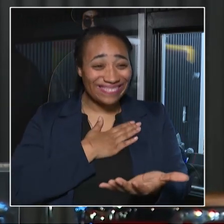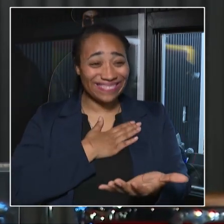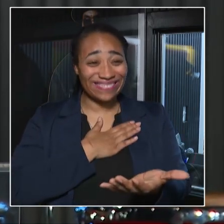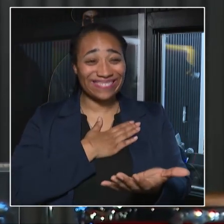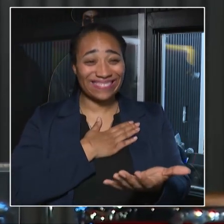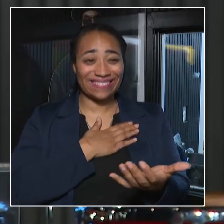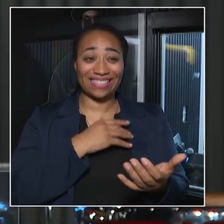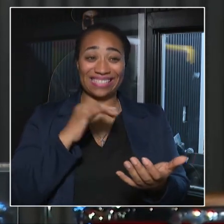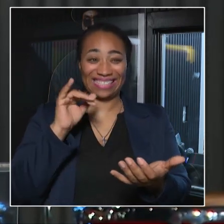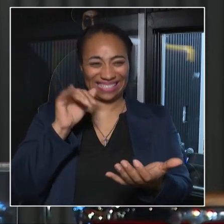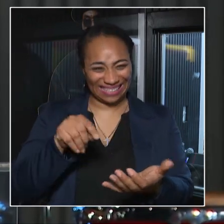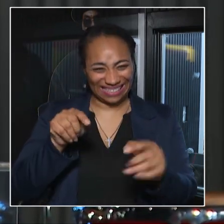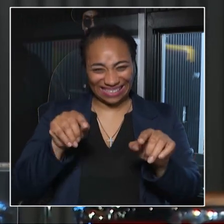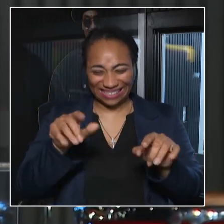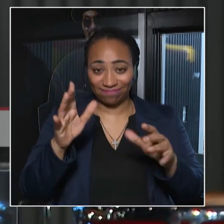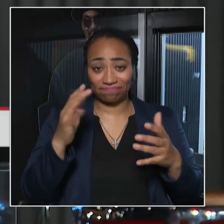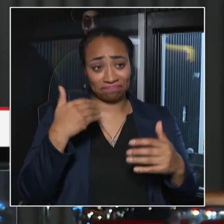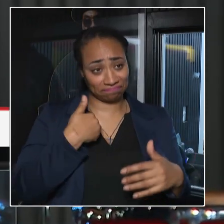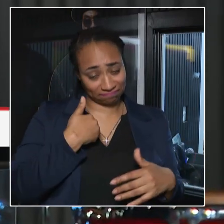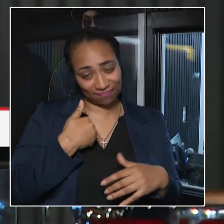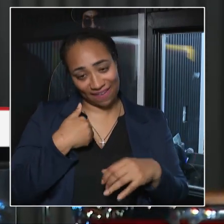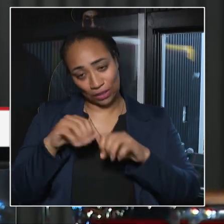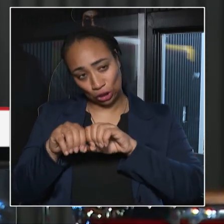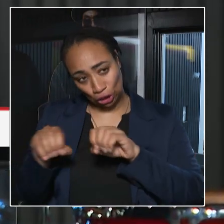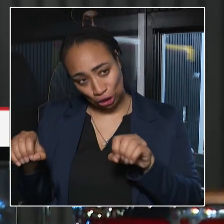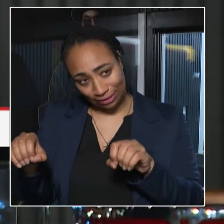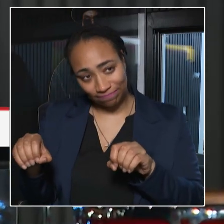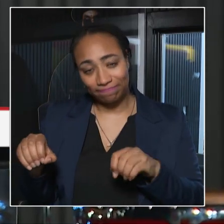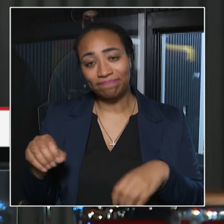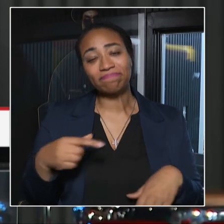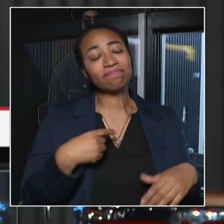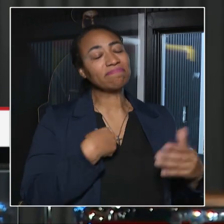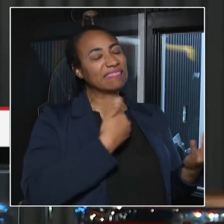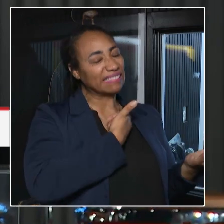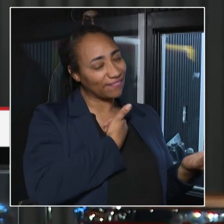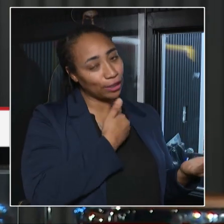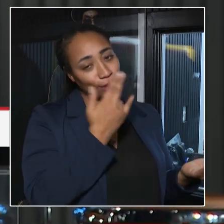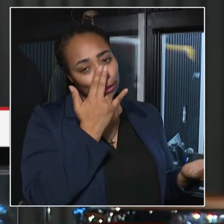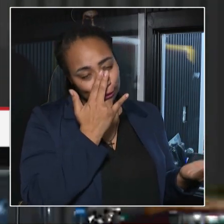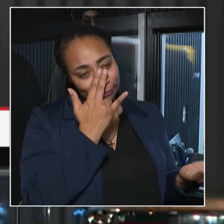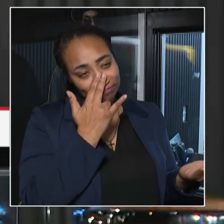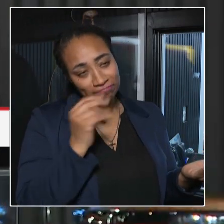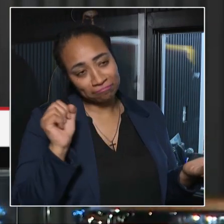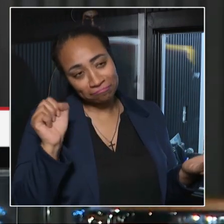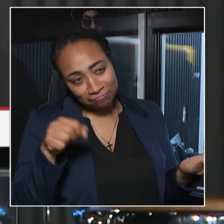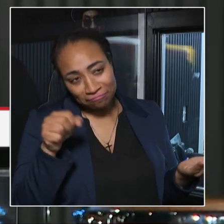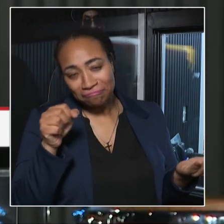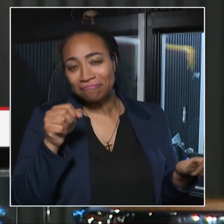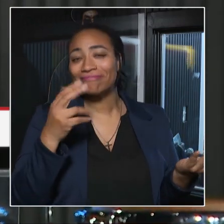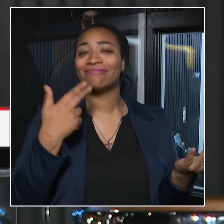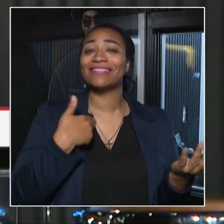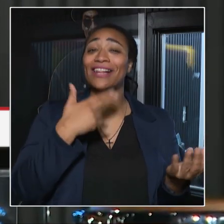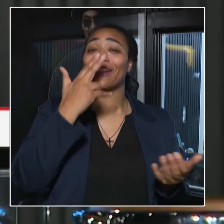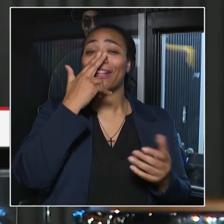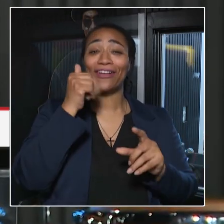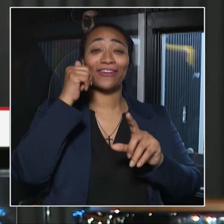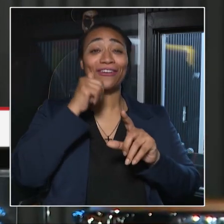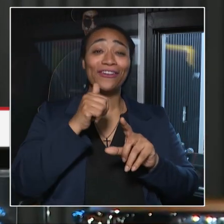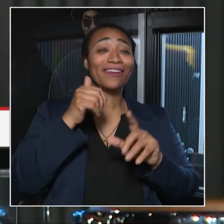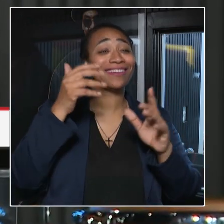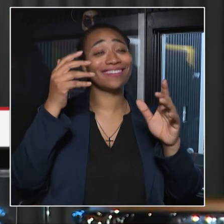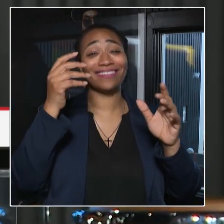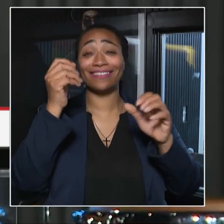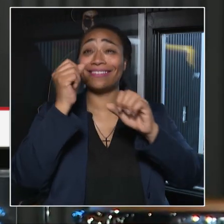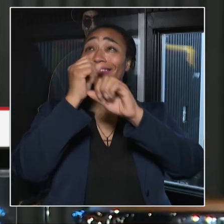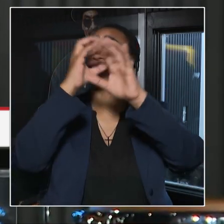academic. Yes, I am a nerd. This is a nerd girl's dream come true. That so many people, like, who would have